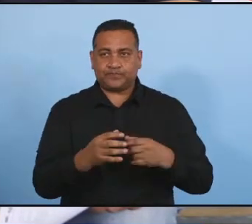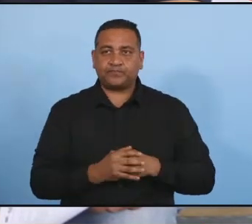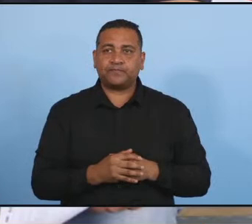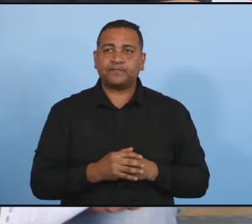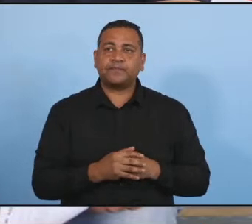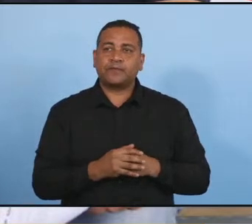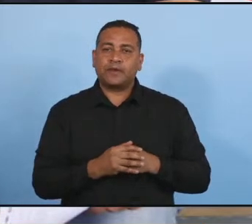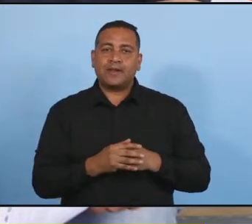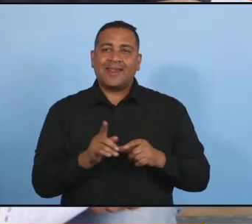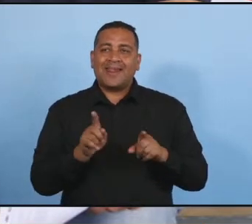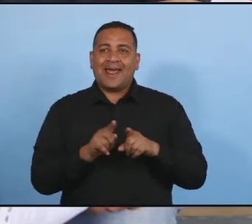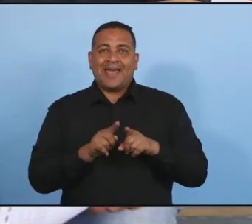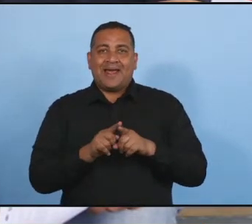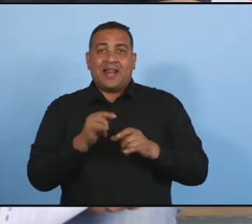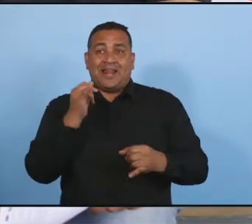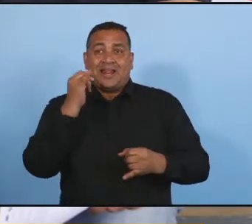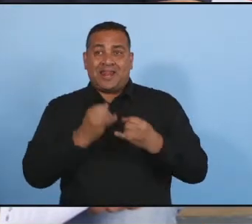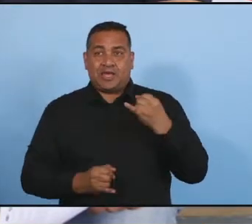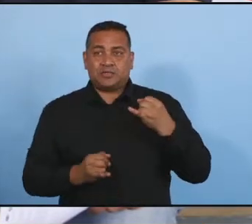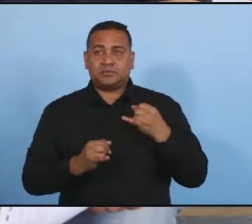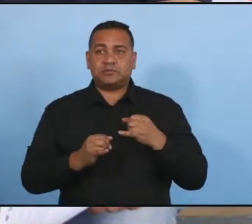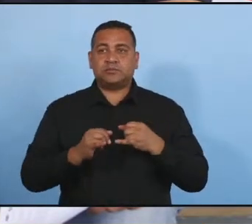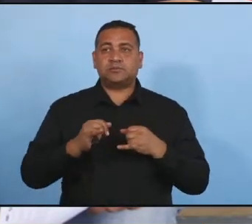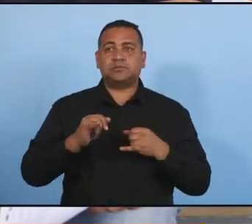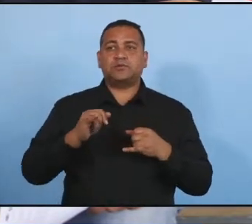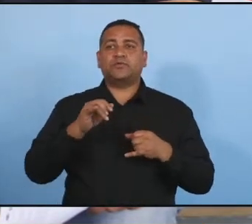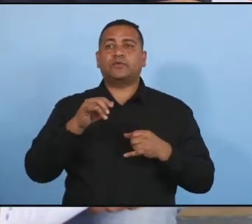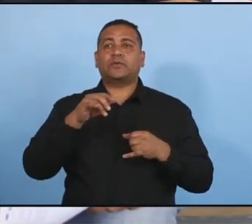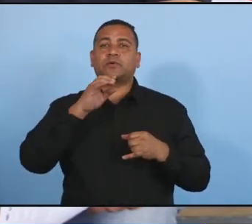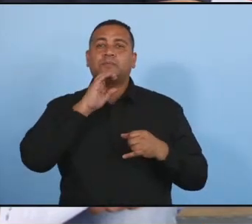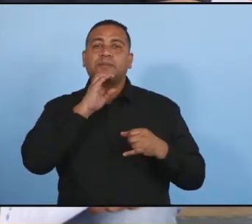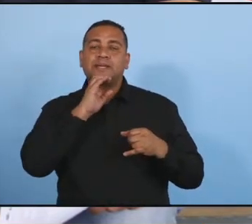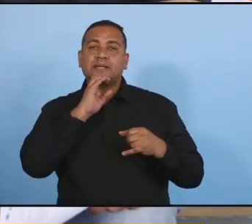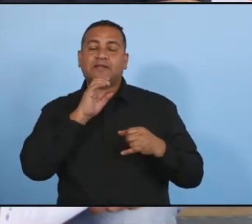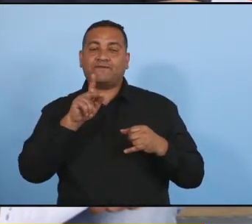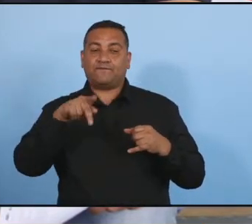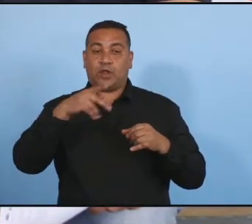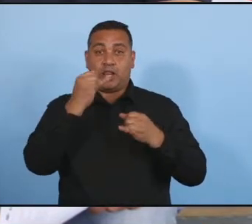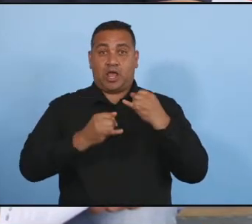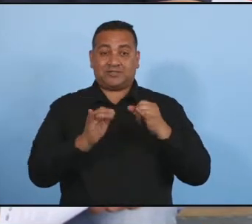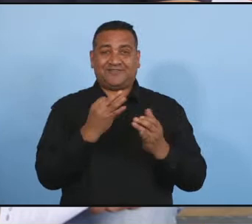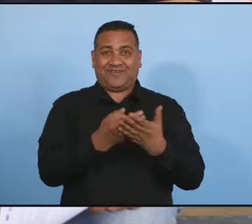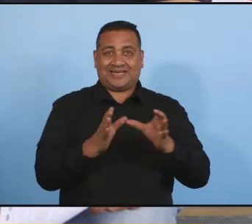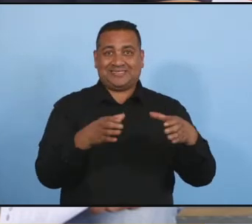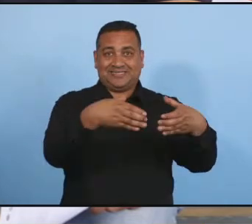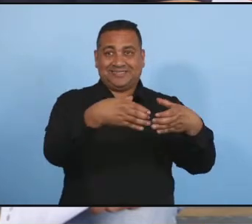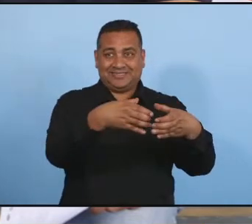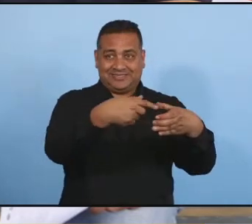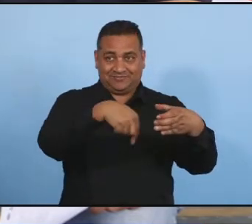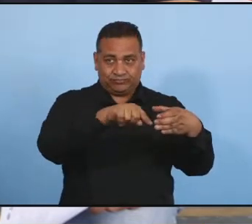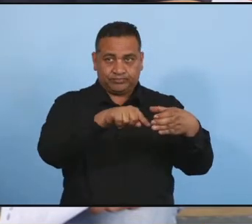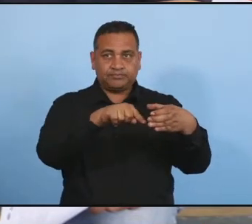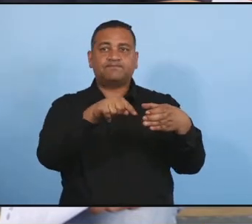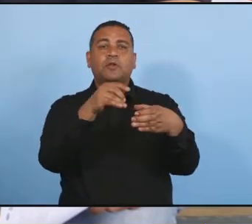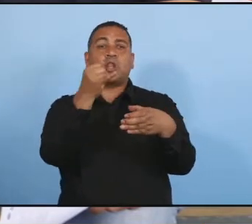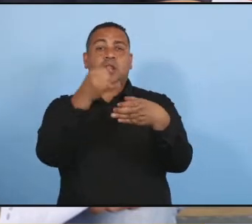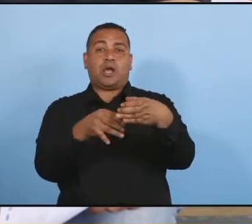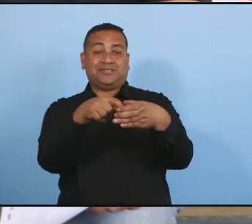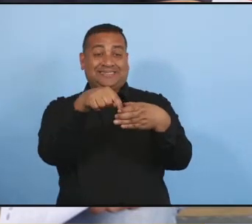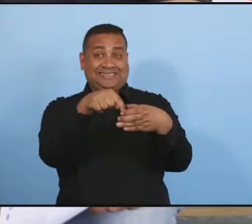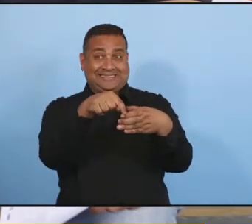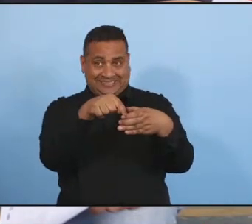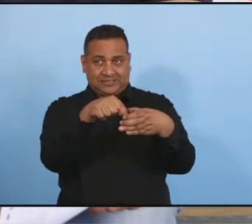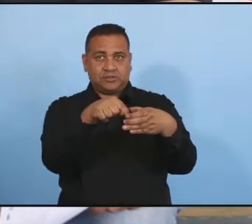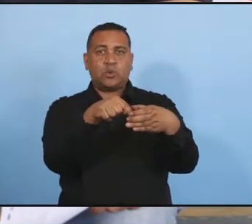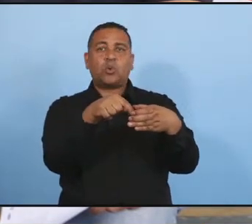phase 4. So basically you have had to cover phase 1, phase 2, and then 3 and 4. Your last step will be with me when